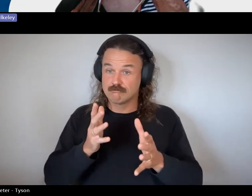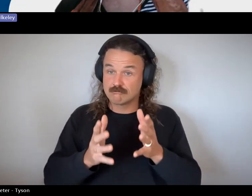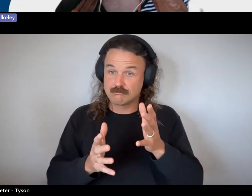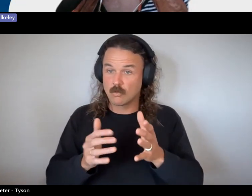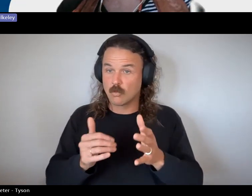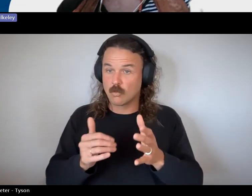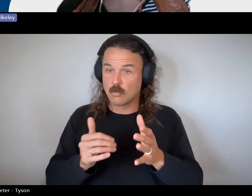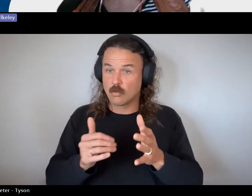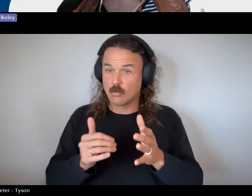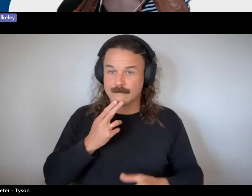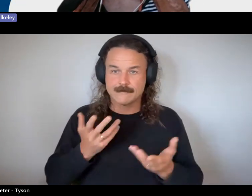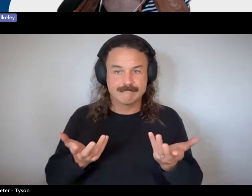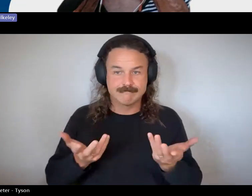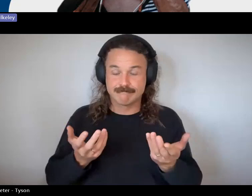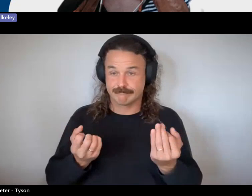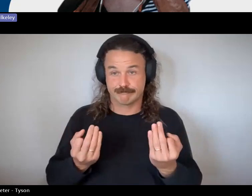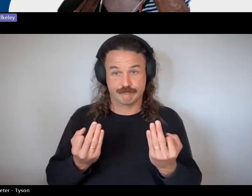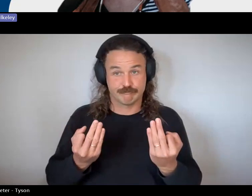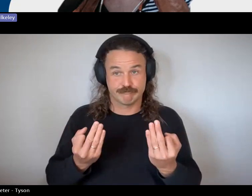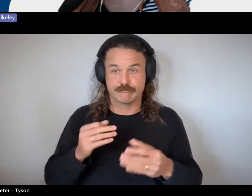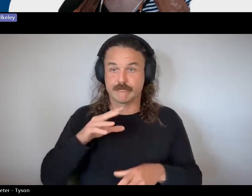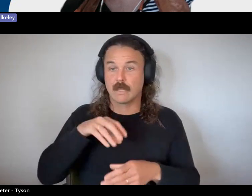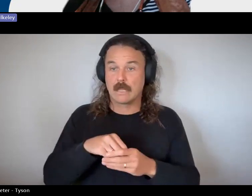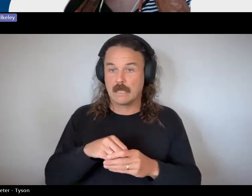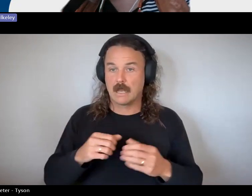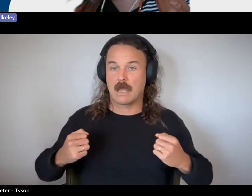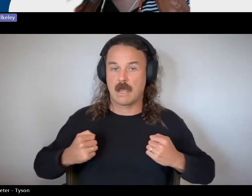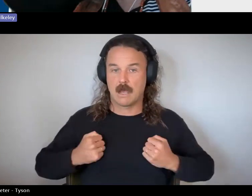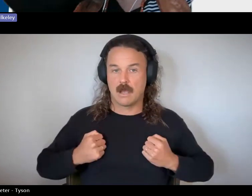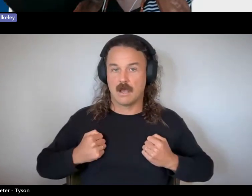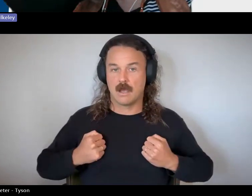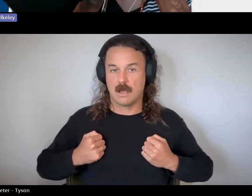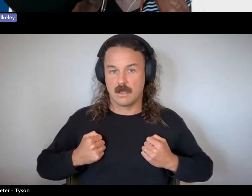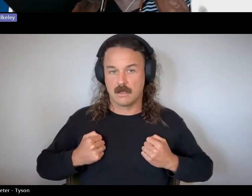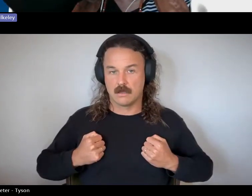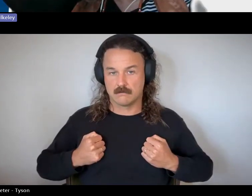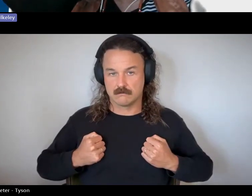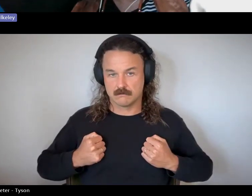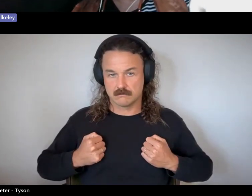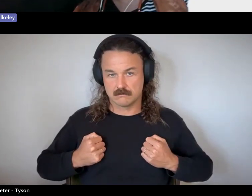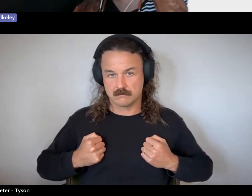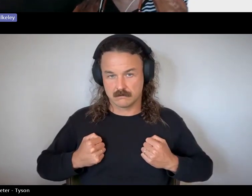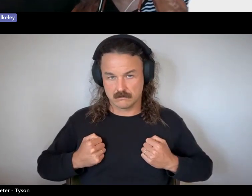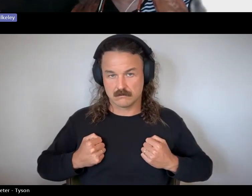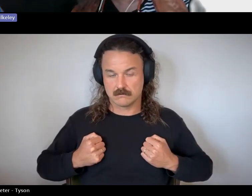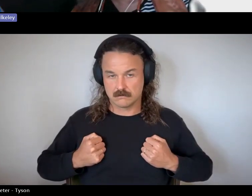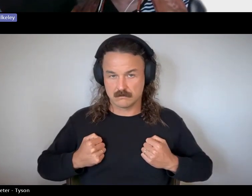deaf in our broader